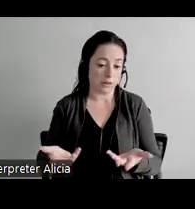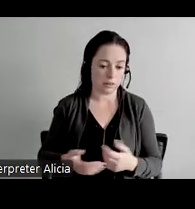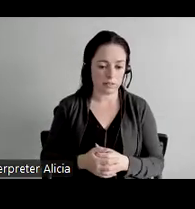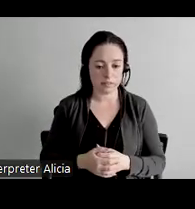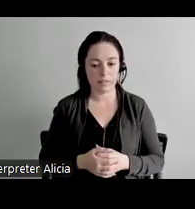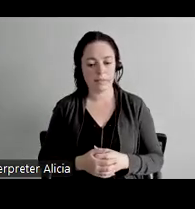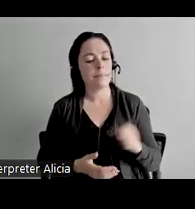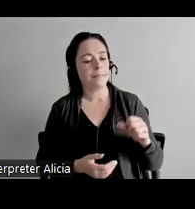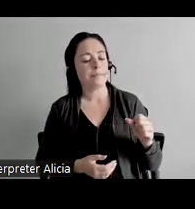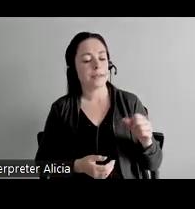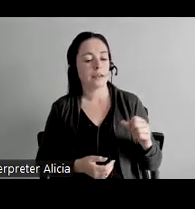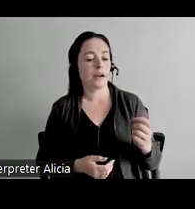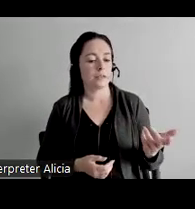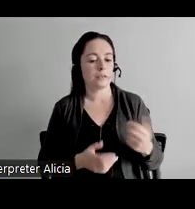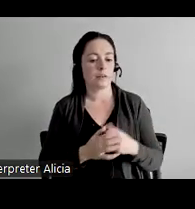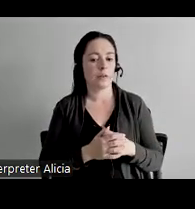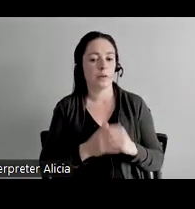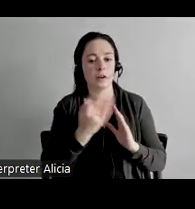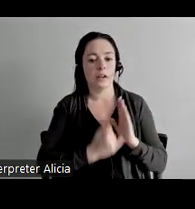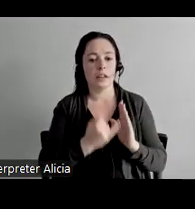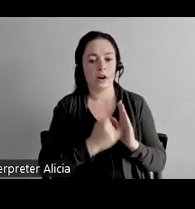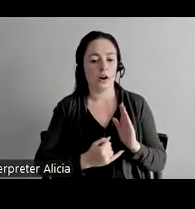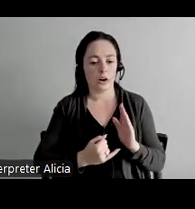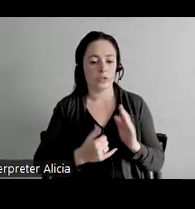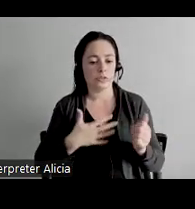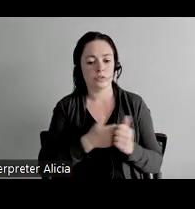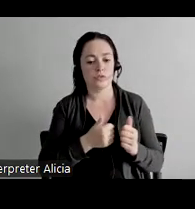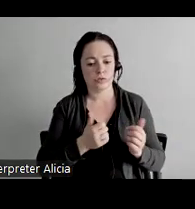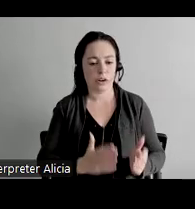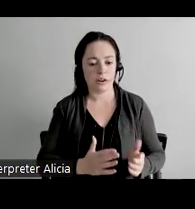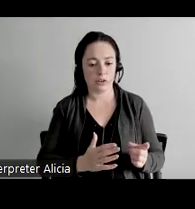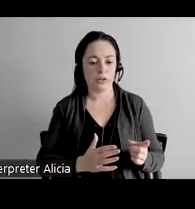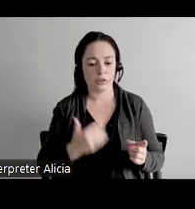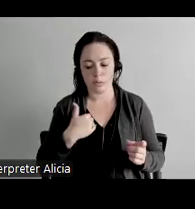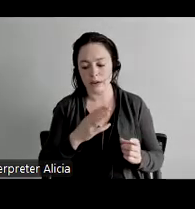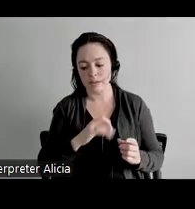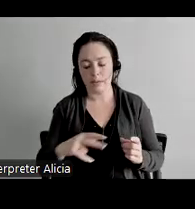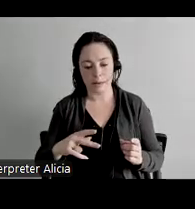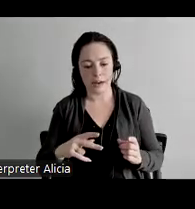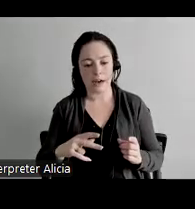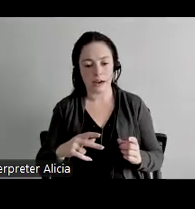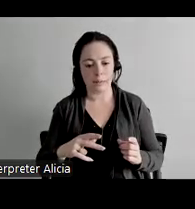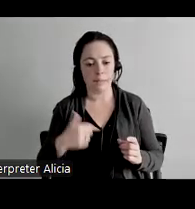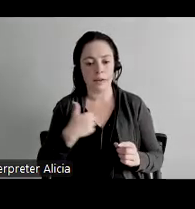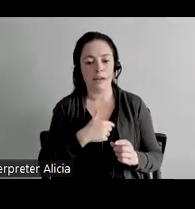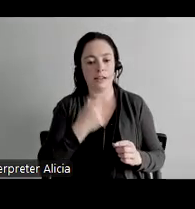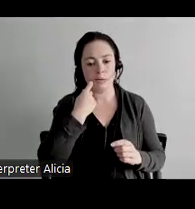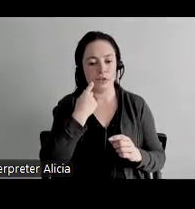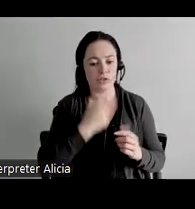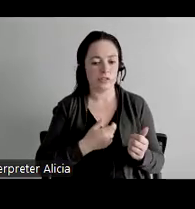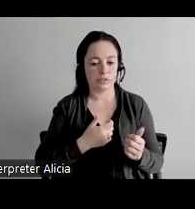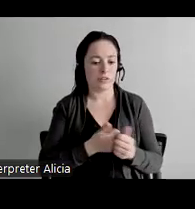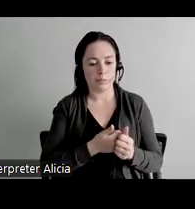Yeah, so we have the arts tracker map, arts funding tracker map that we just recently